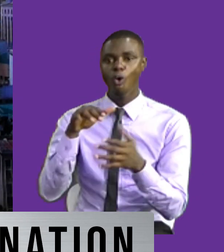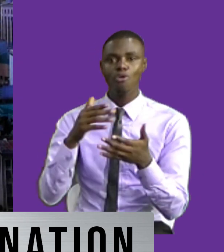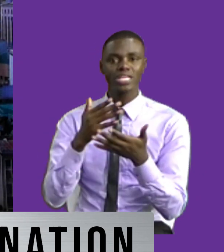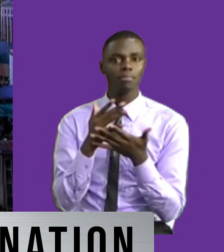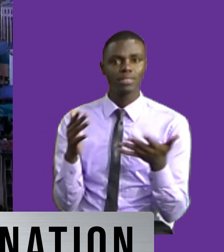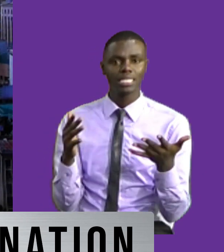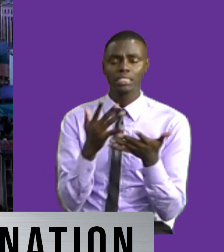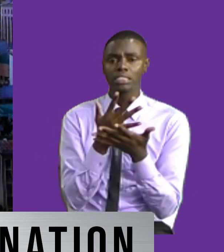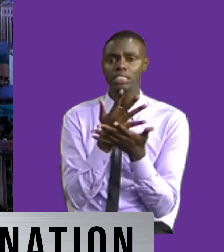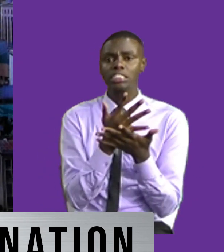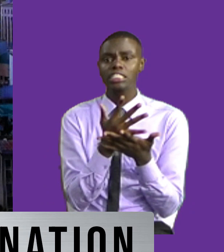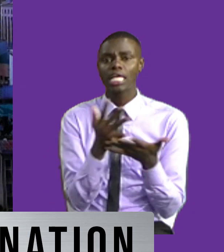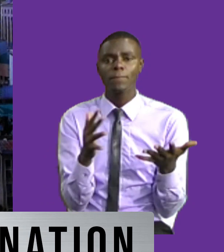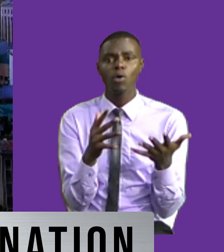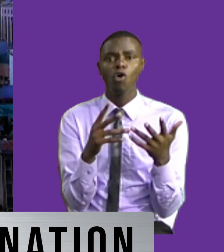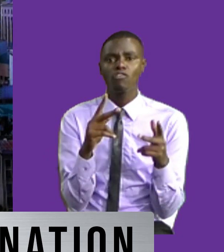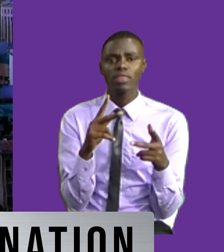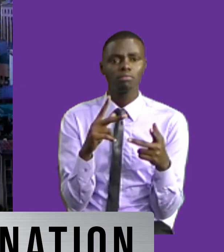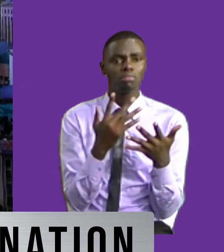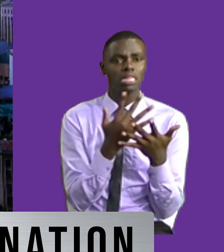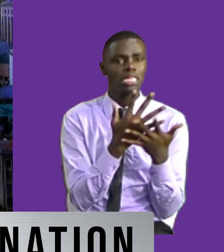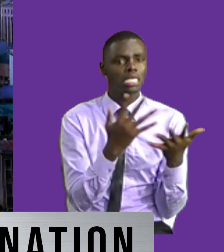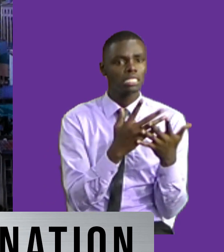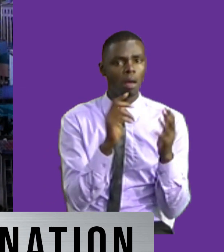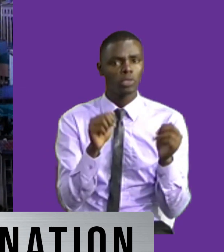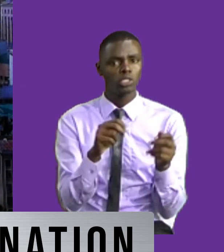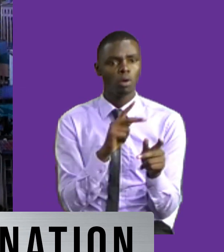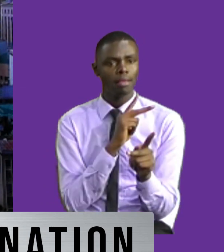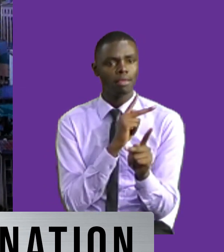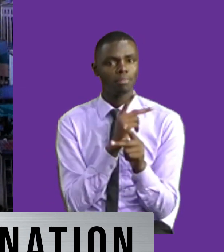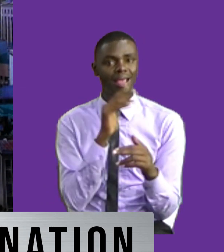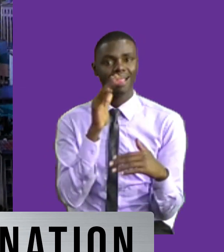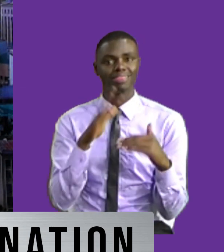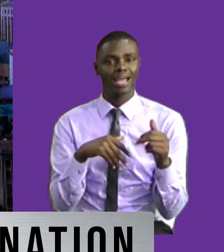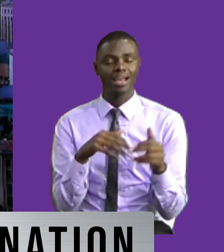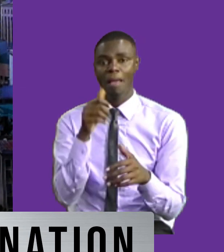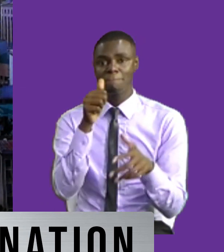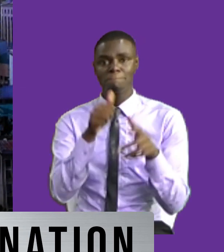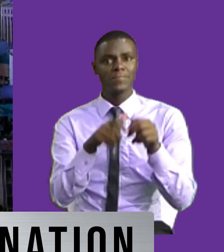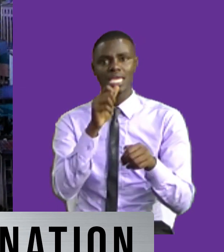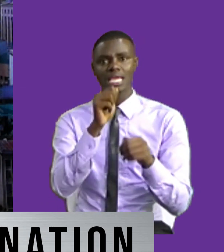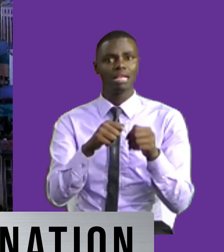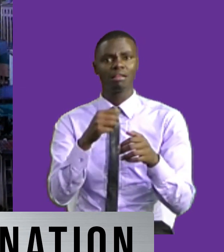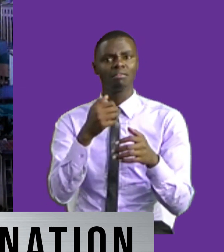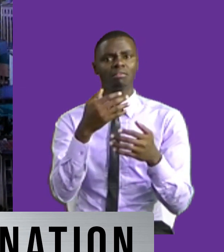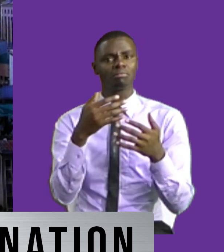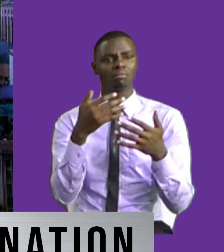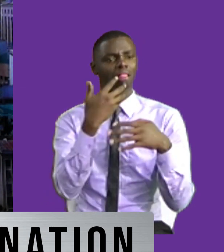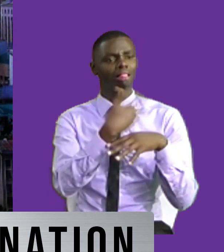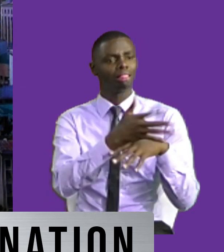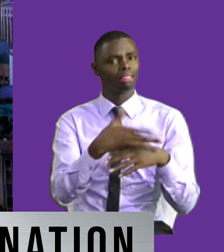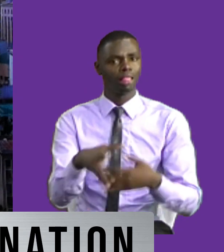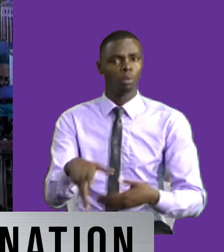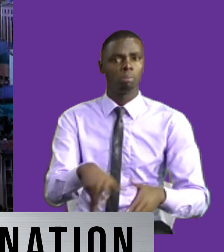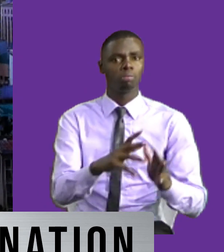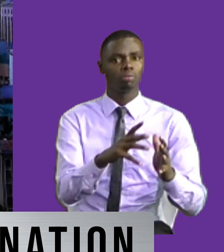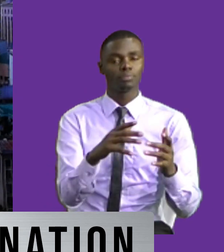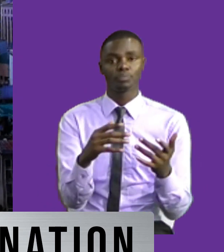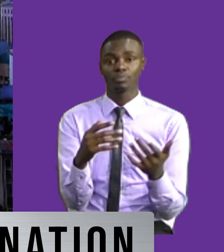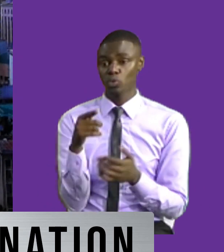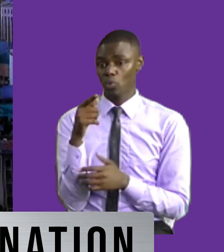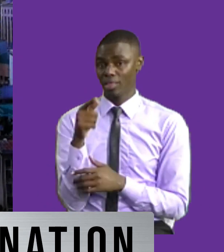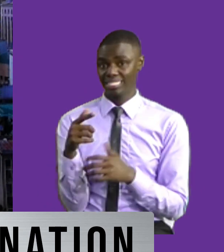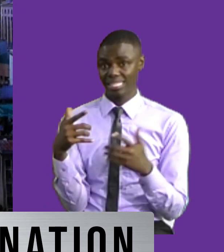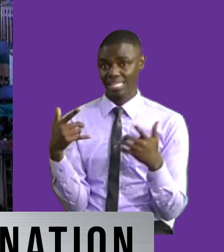some of these products that can be kept rather than the milk being spoiled. Does it speak of a gap? Are we talking